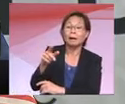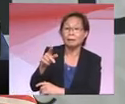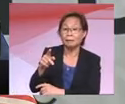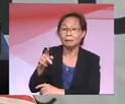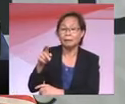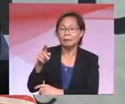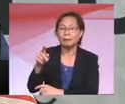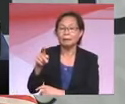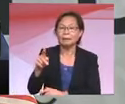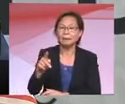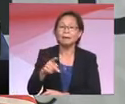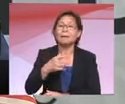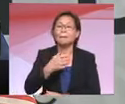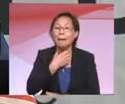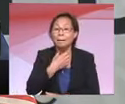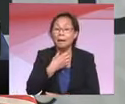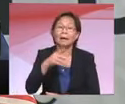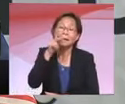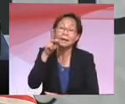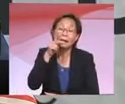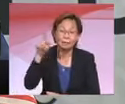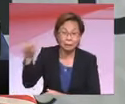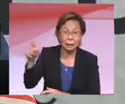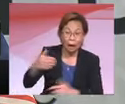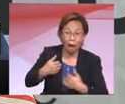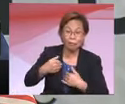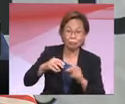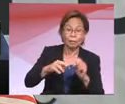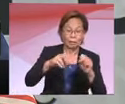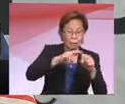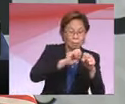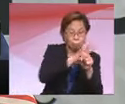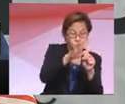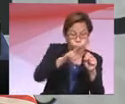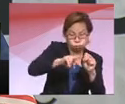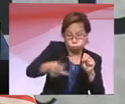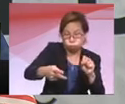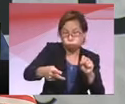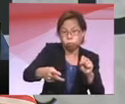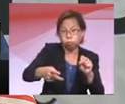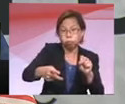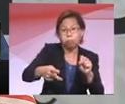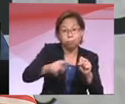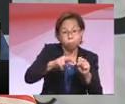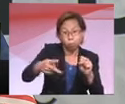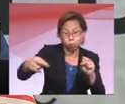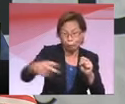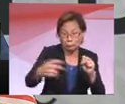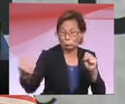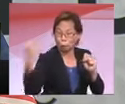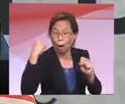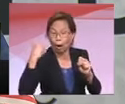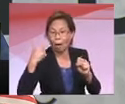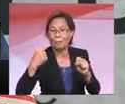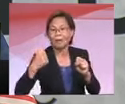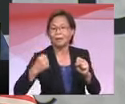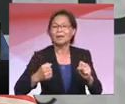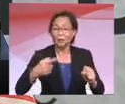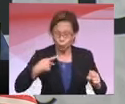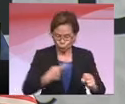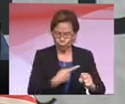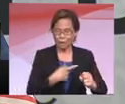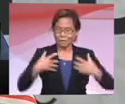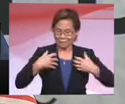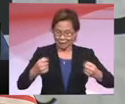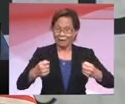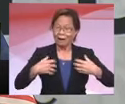we noted there is actually a mutation, but our public health intervention has managed to contain the infection. For the